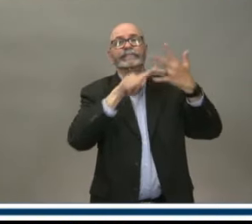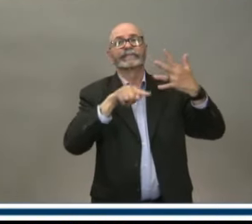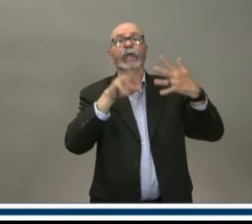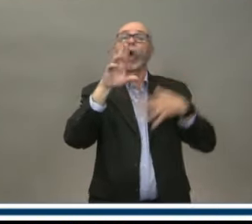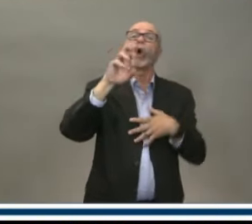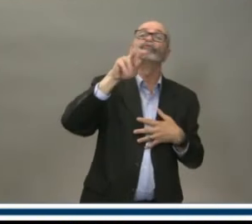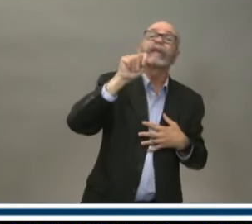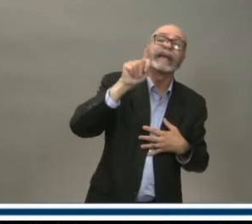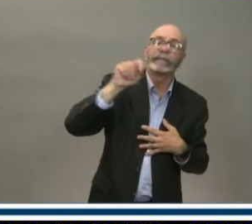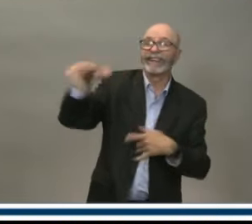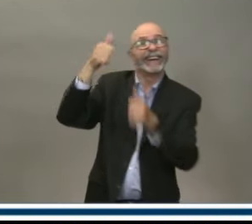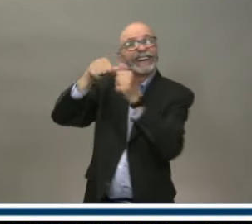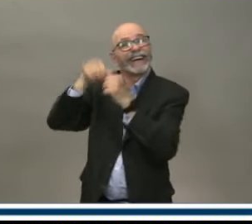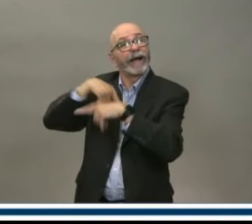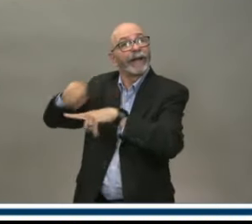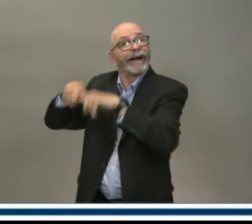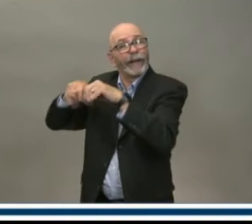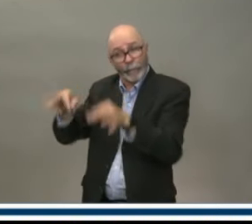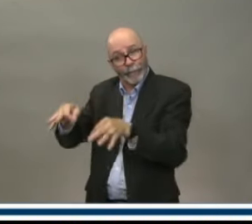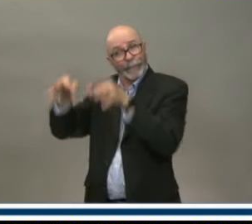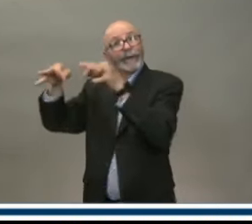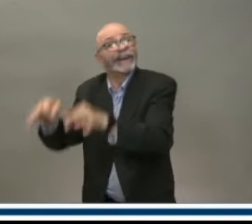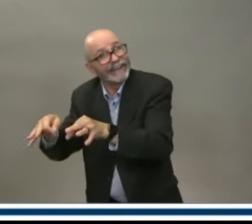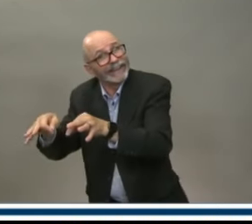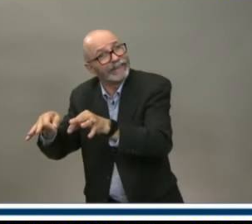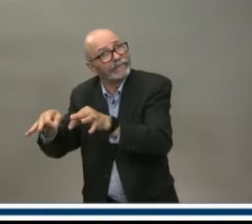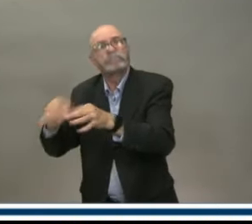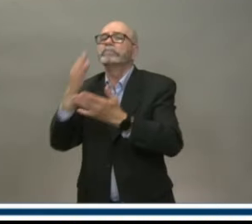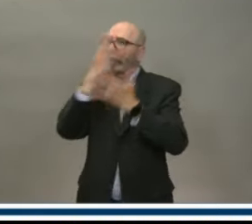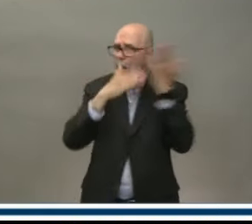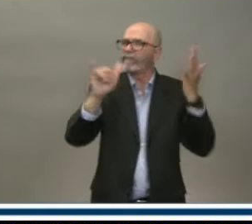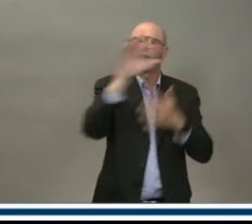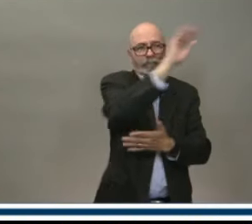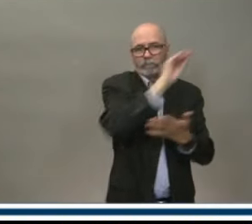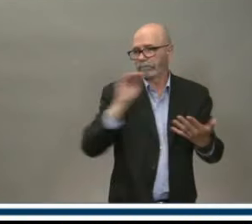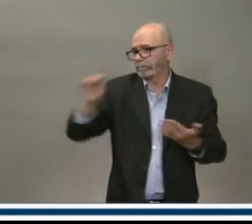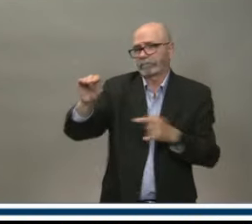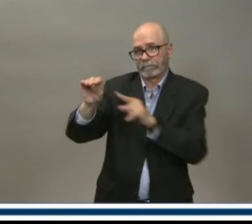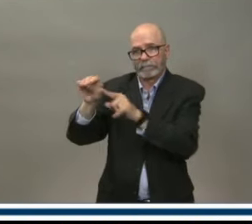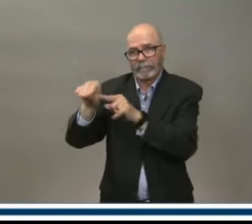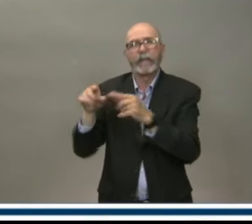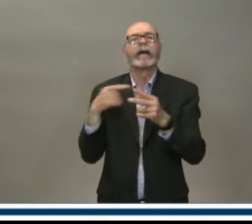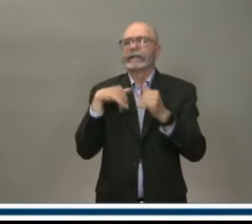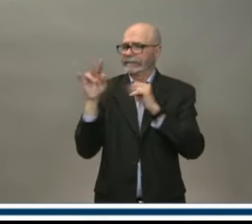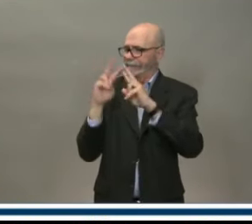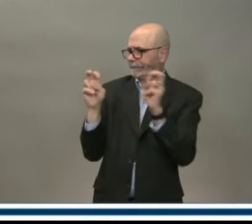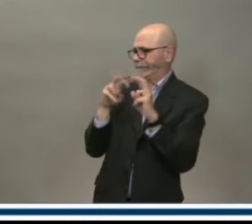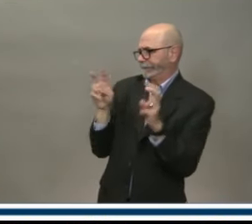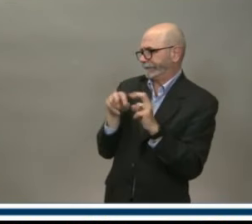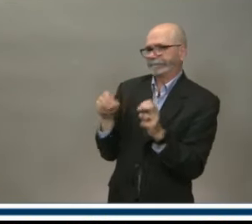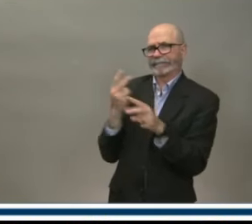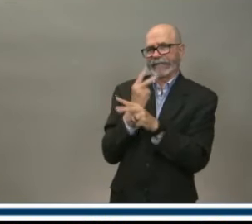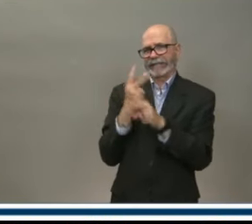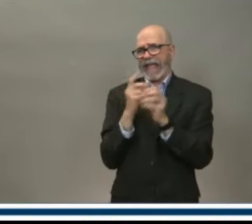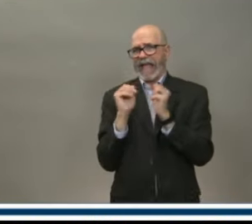well, and then we're just looking at the needs as we continue through to find out what we would do with the